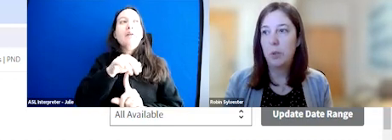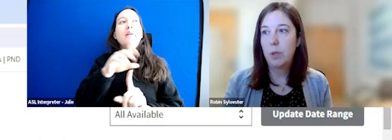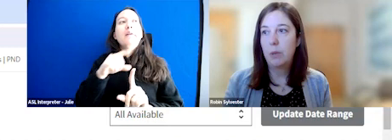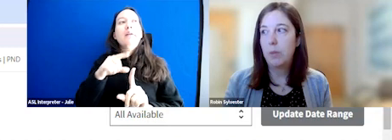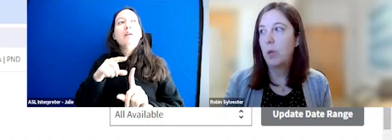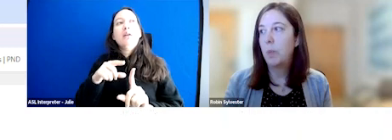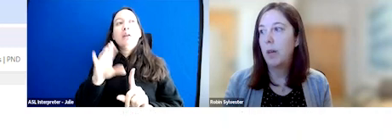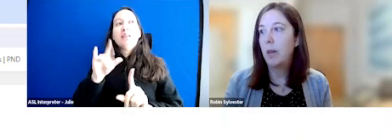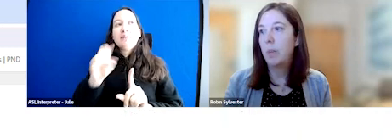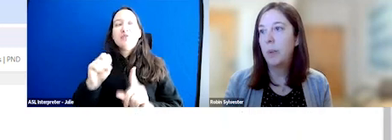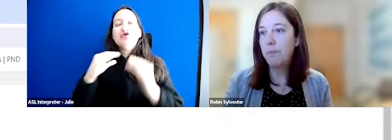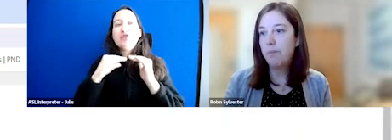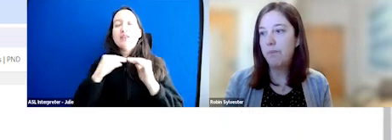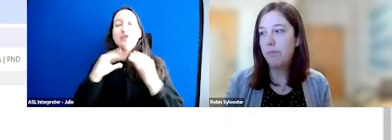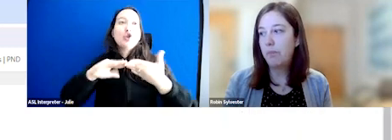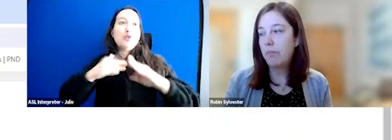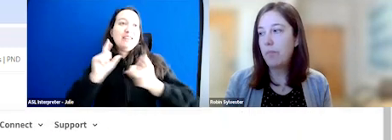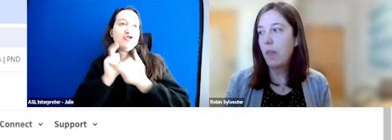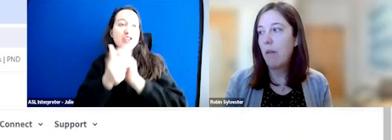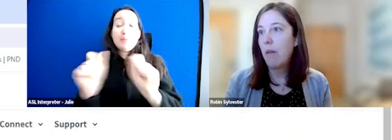Grants Program. So I'm going to open that up.